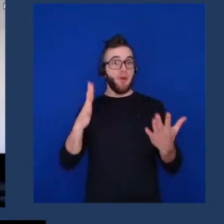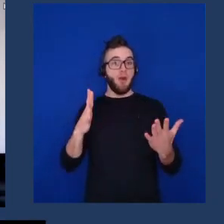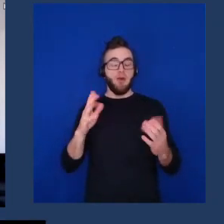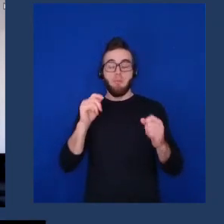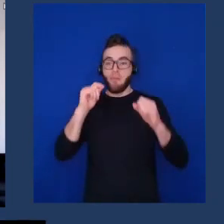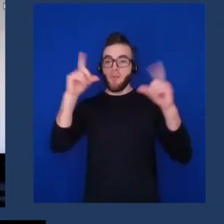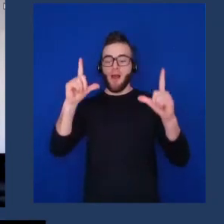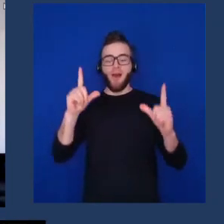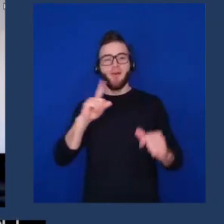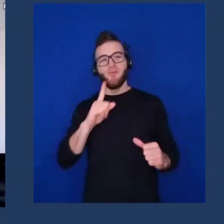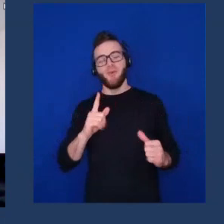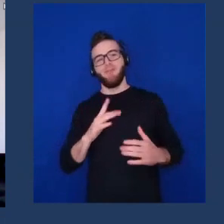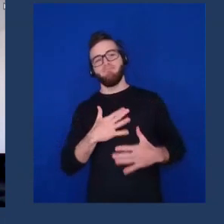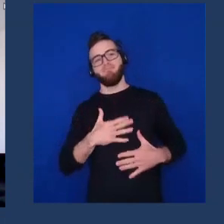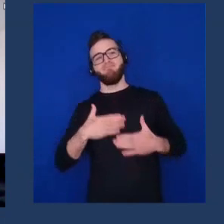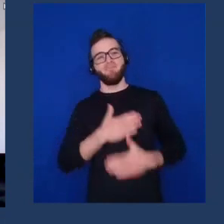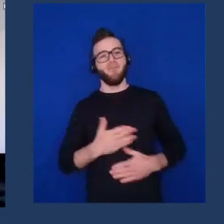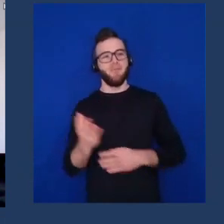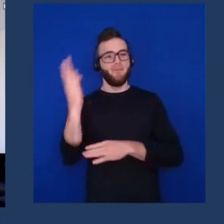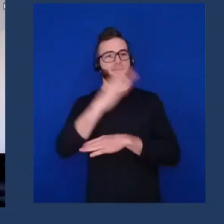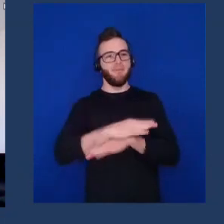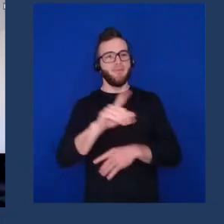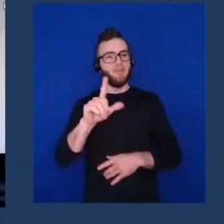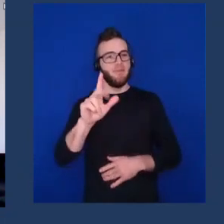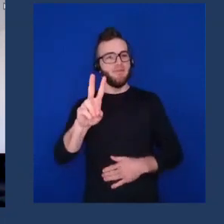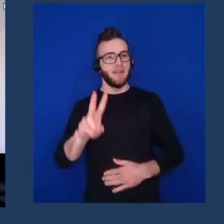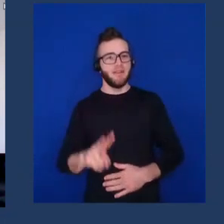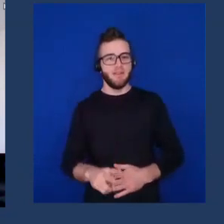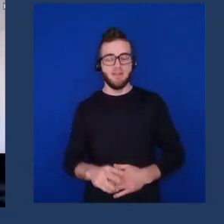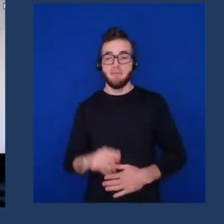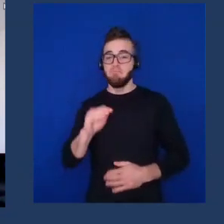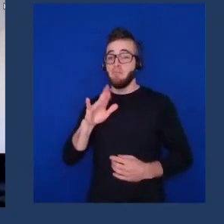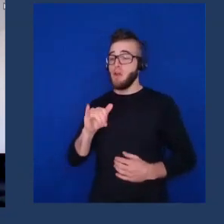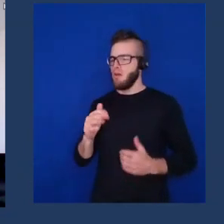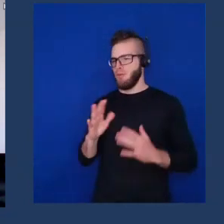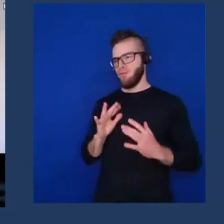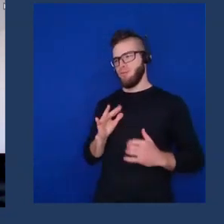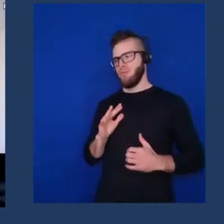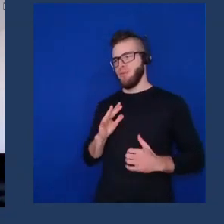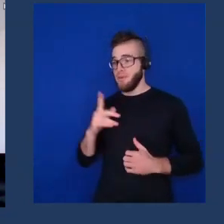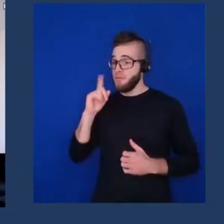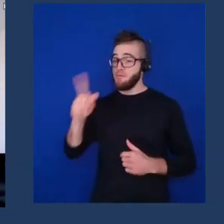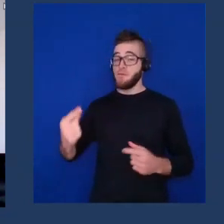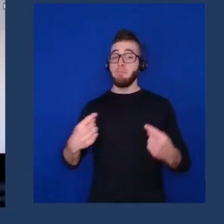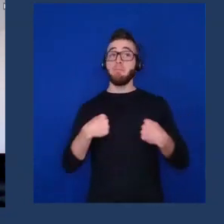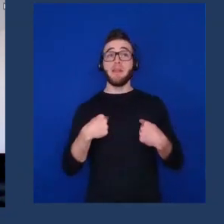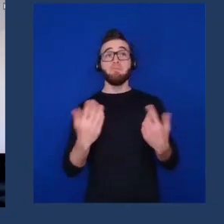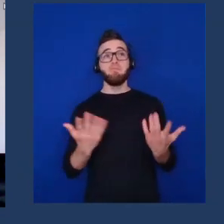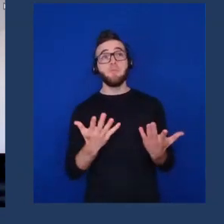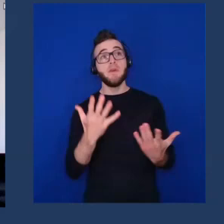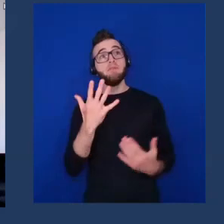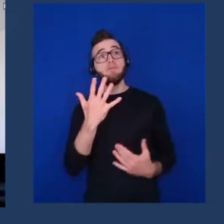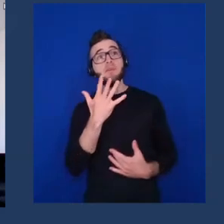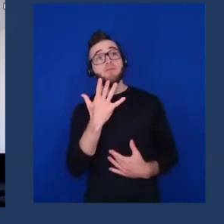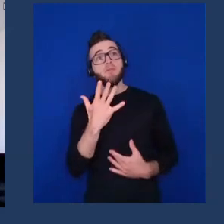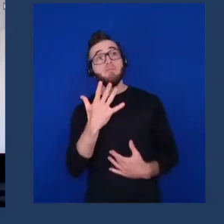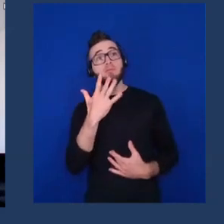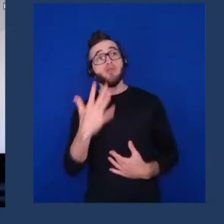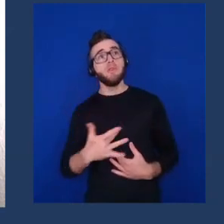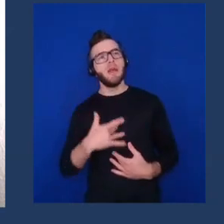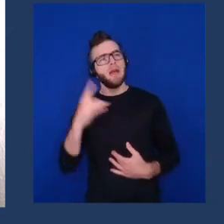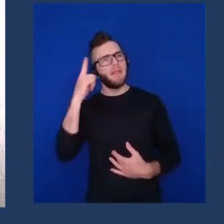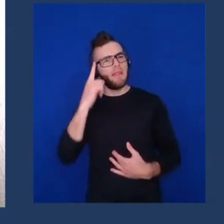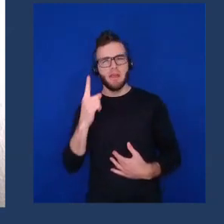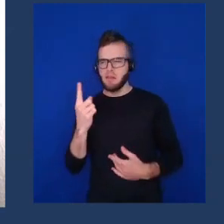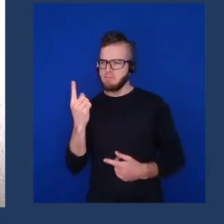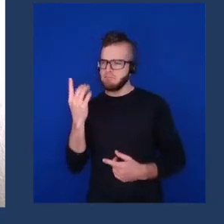very cool. For me, favorite birthday memory, probably, I think it was my 27th or 28th birthday.